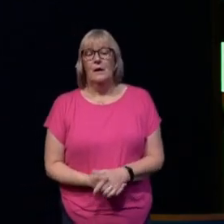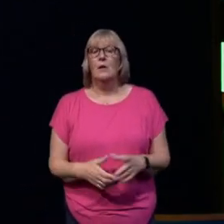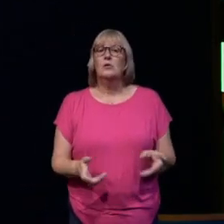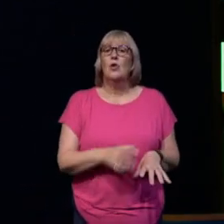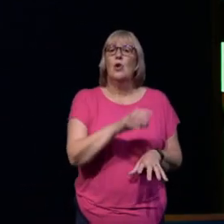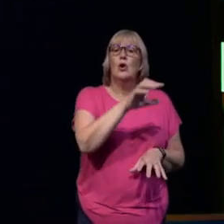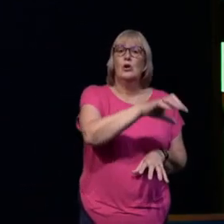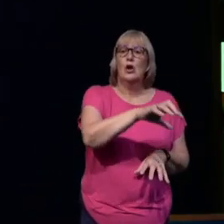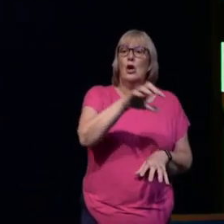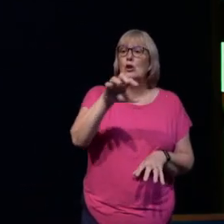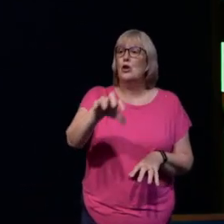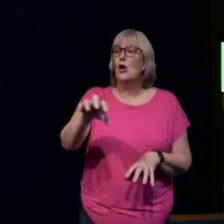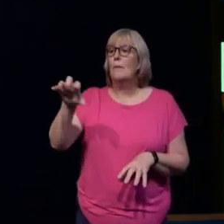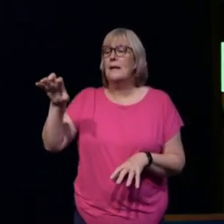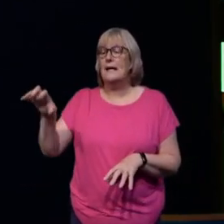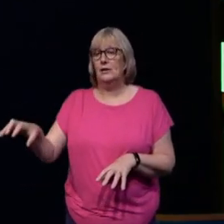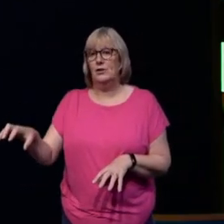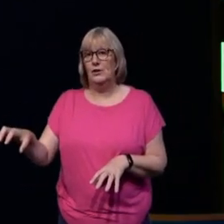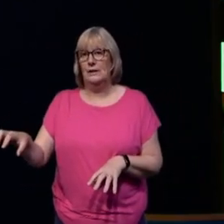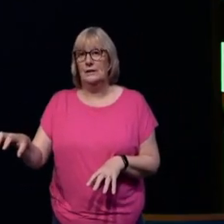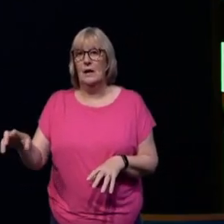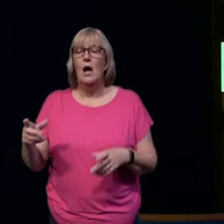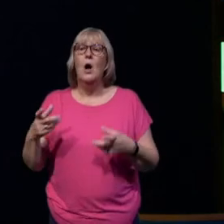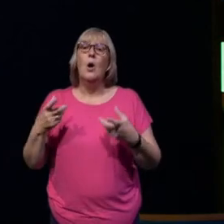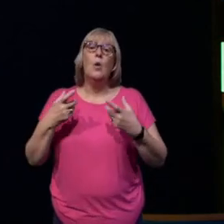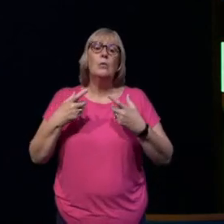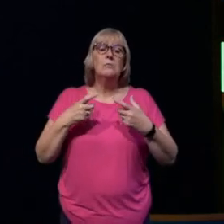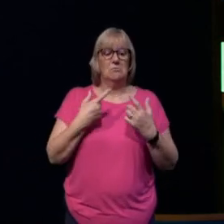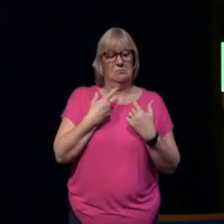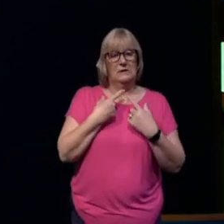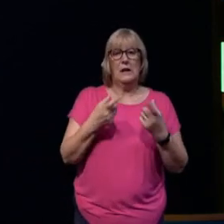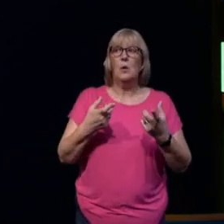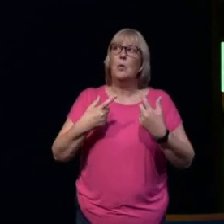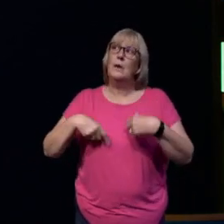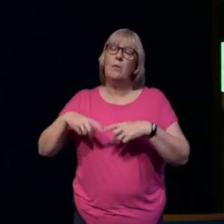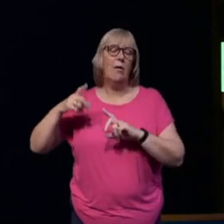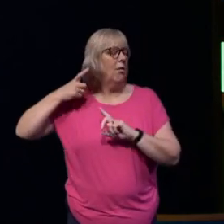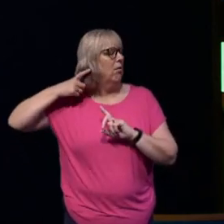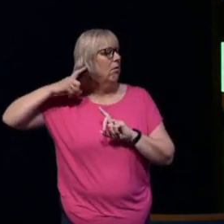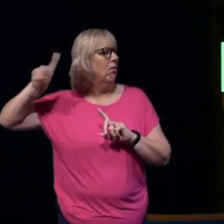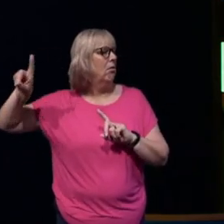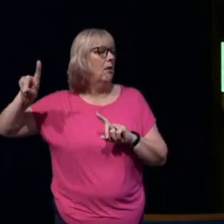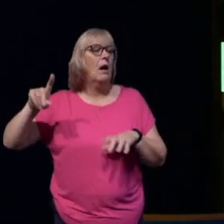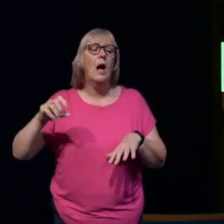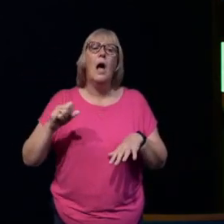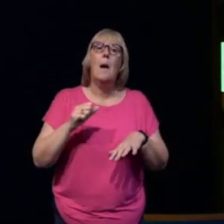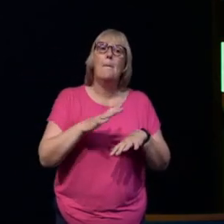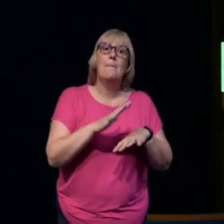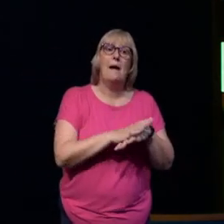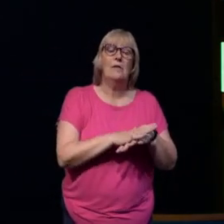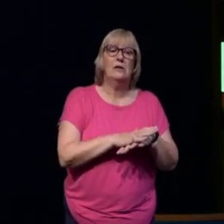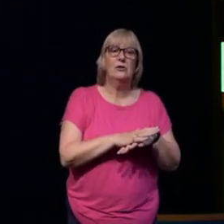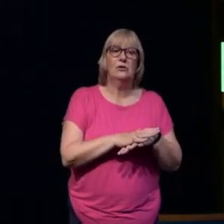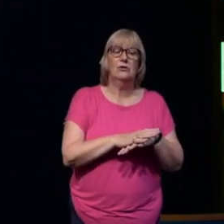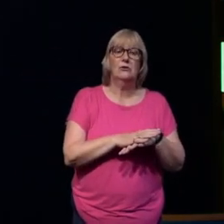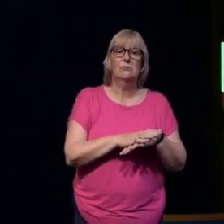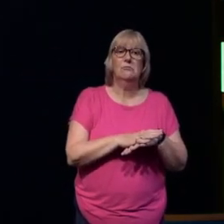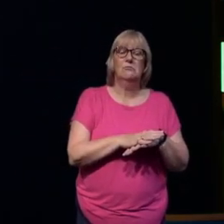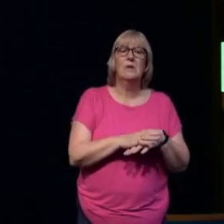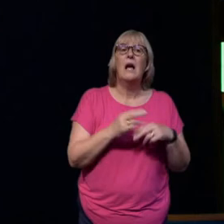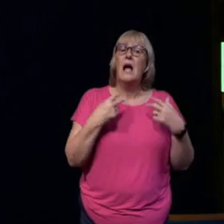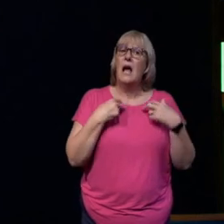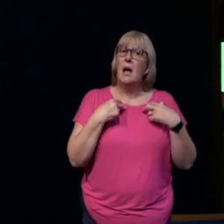denominations are corporately saying we'll turn away from God's view of marriage. So the Methodists, as I said last night, have said